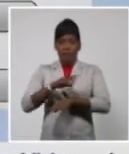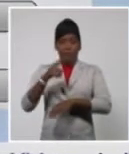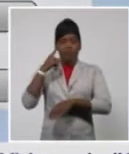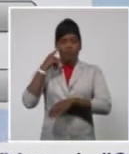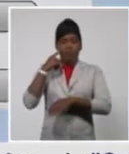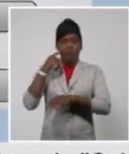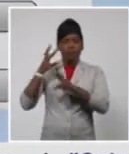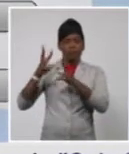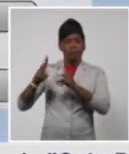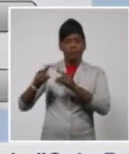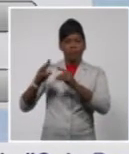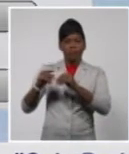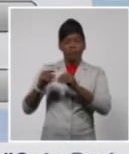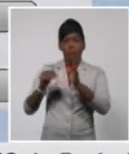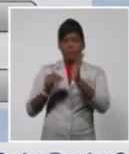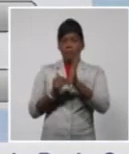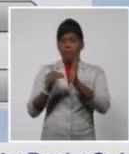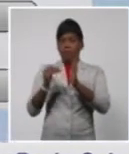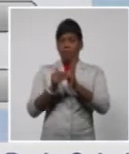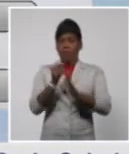500,285 exactly, of which